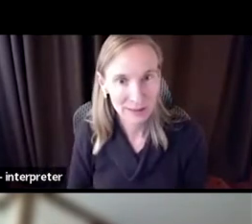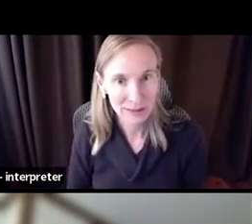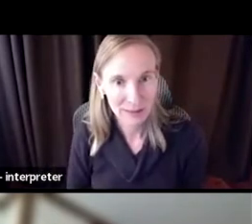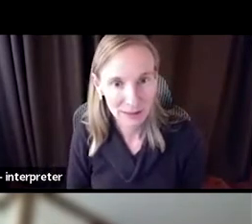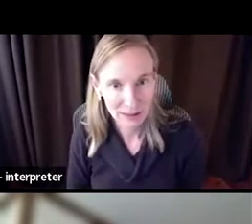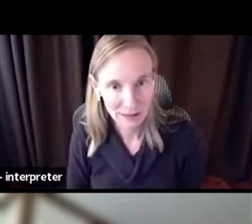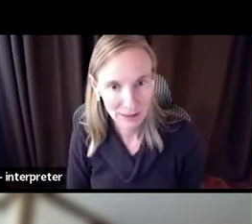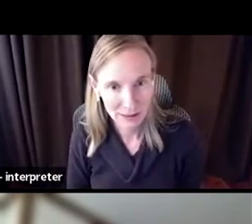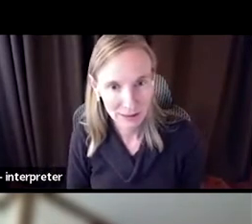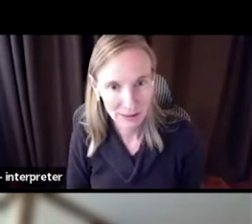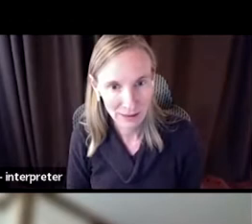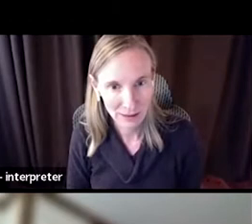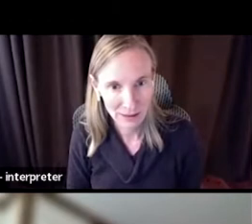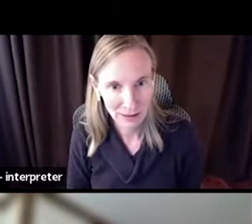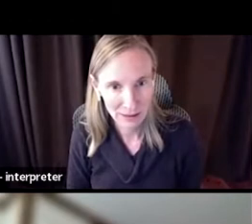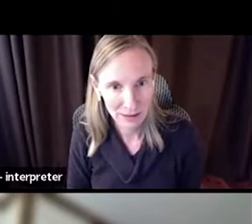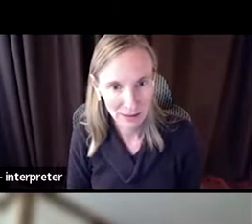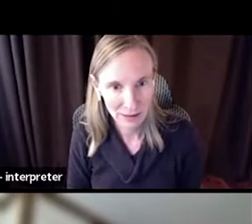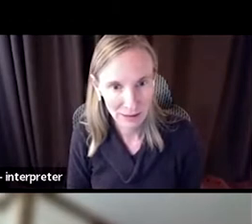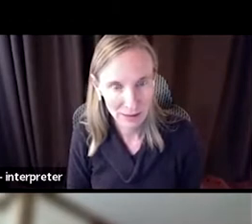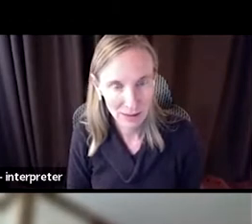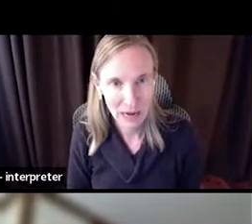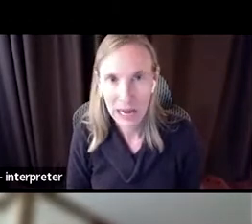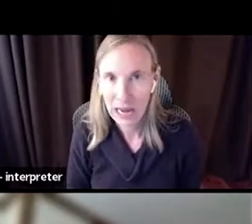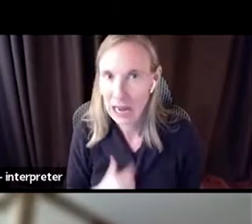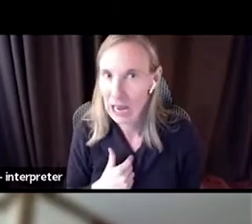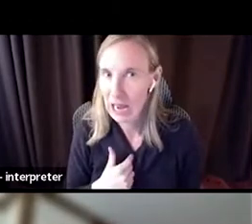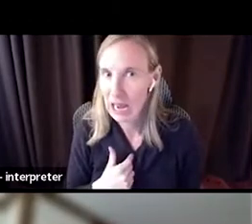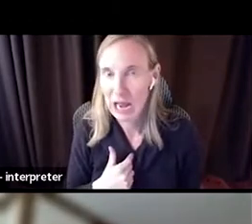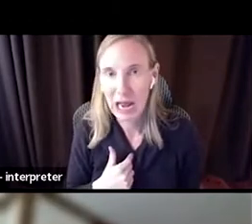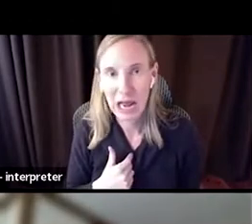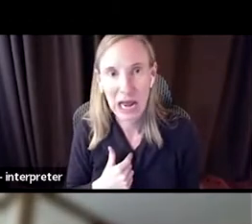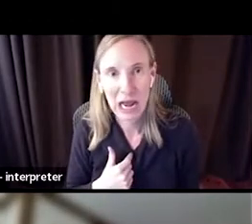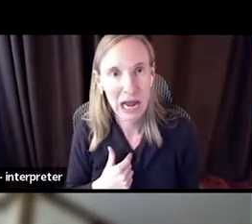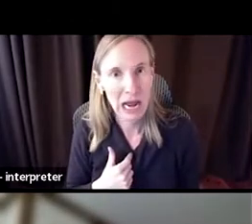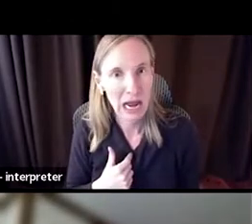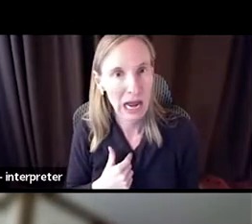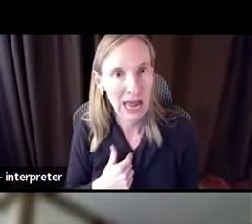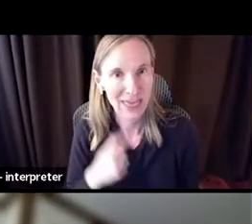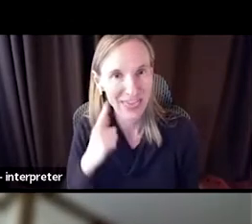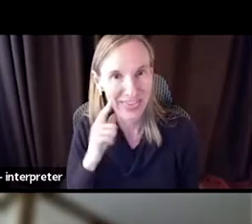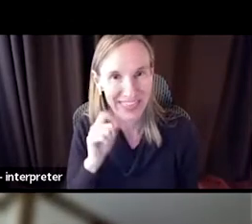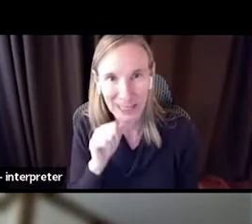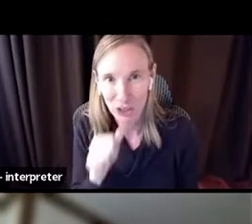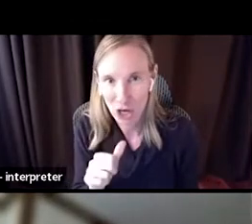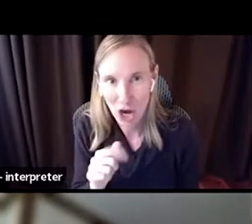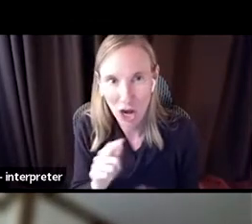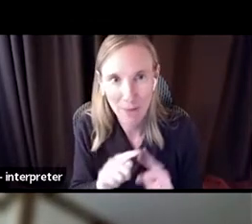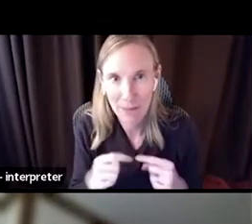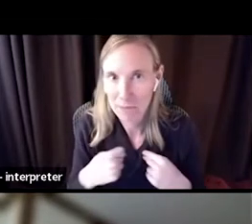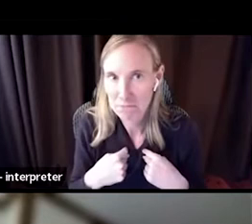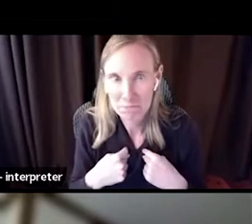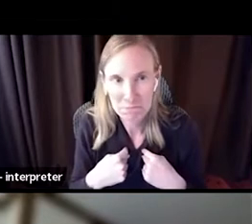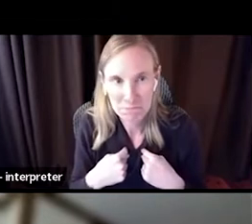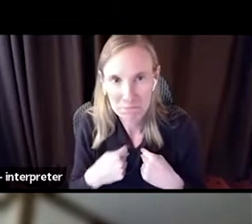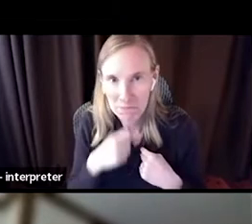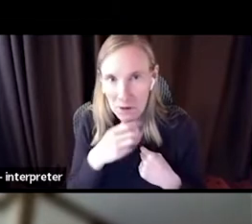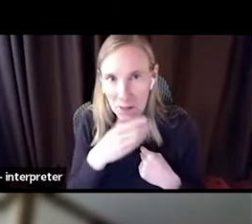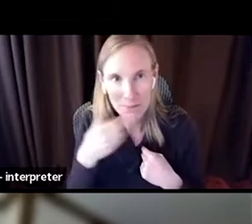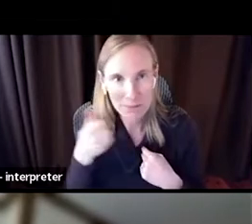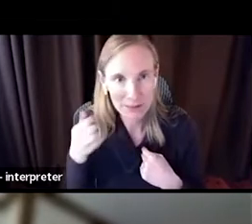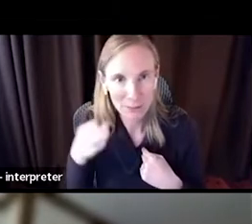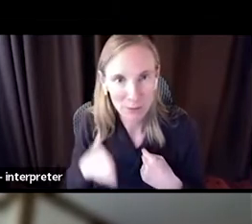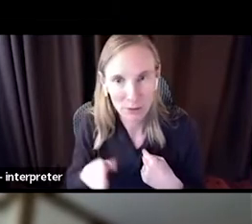So I don't think I can speak to that. I don't believe there is, but Addie, do you? Okay, I'm sorry. I think